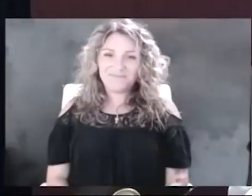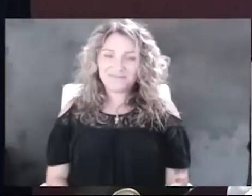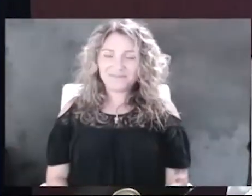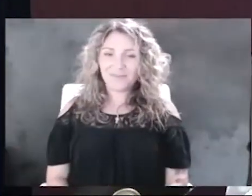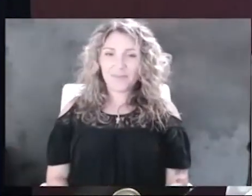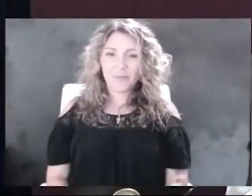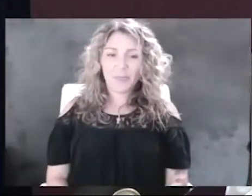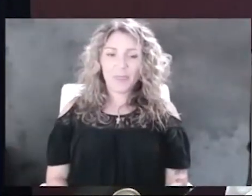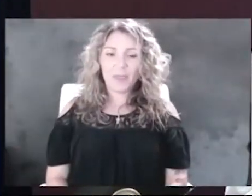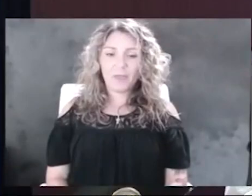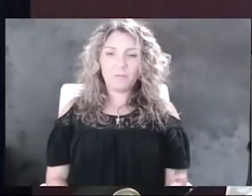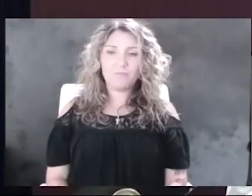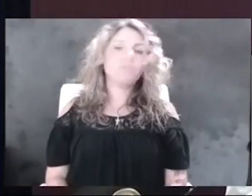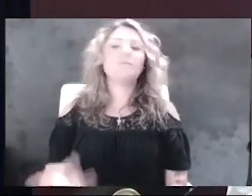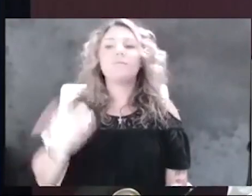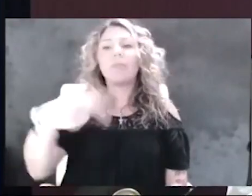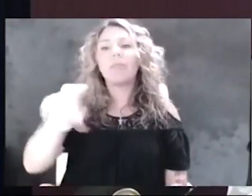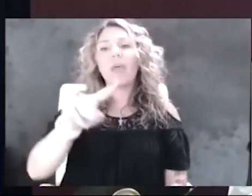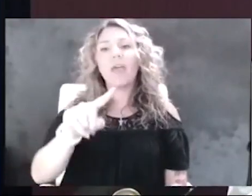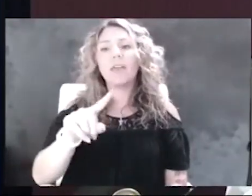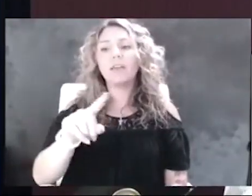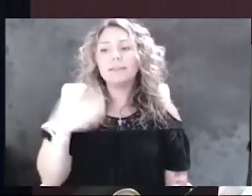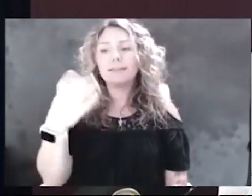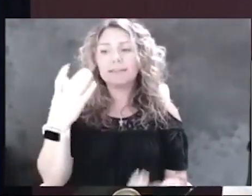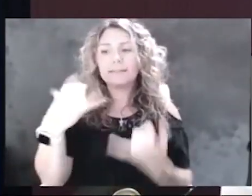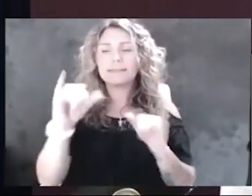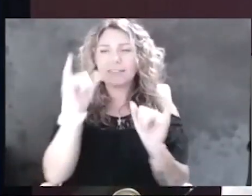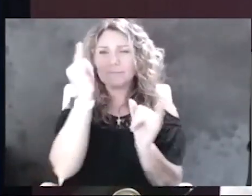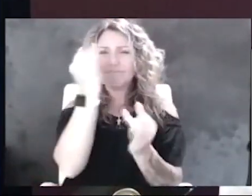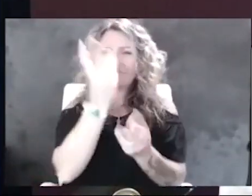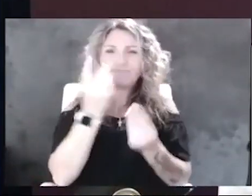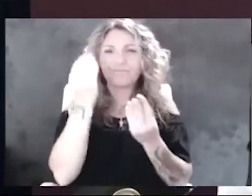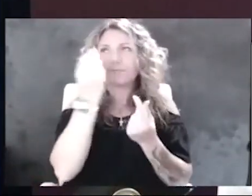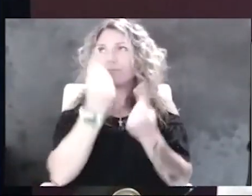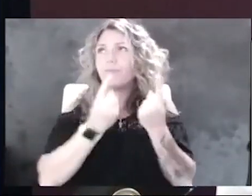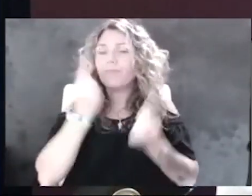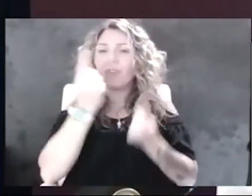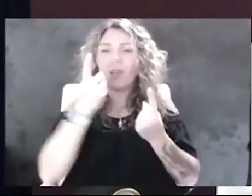they are still thinking that, gosh, those are the type of people who